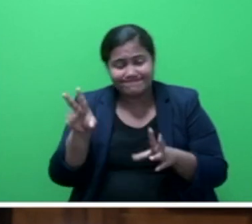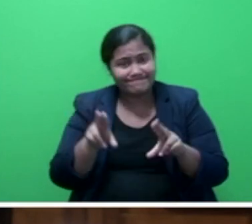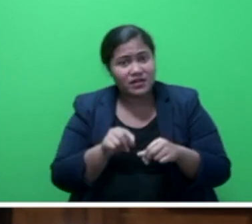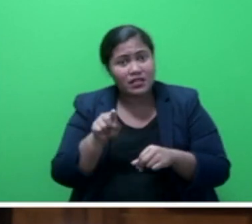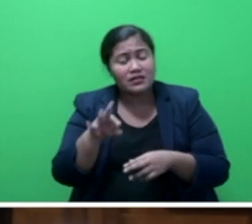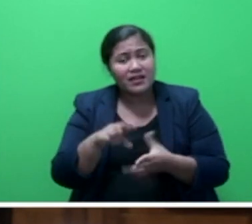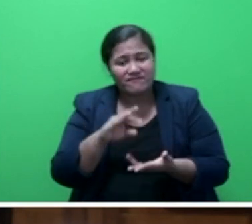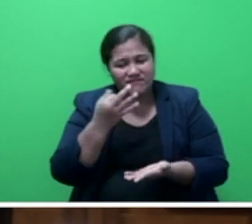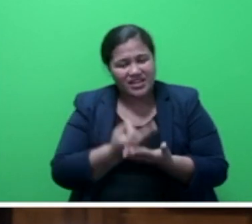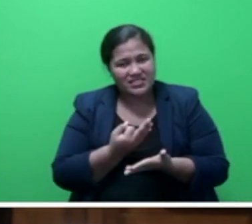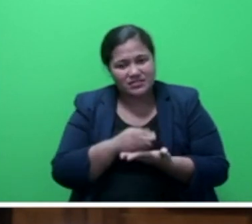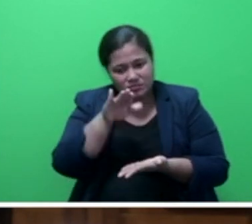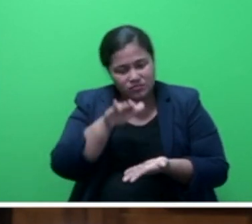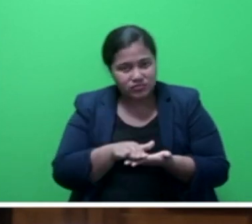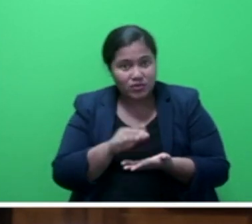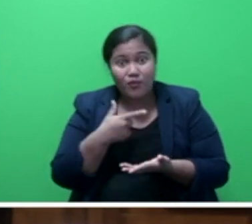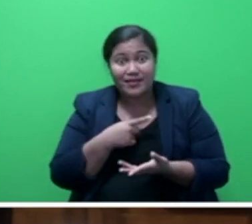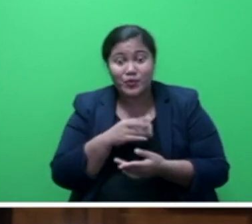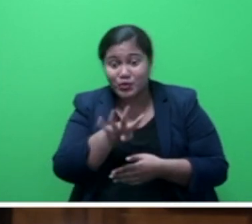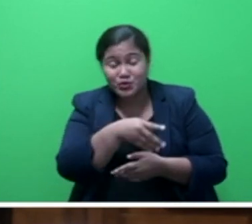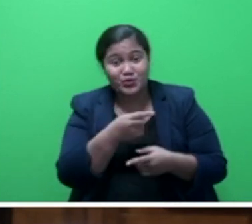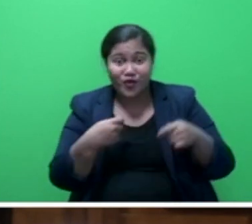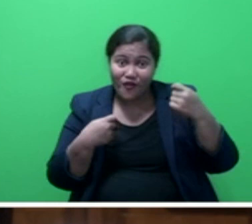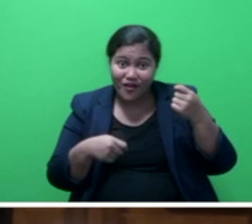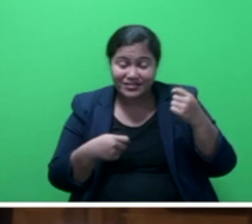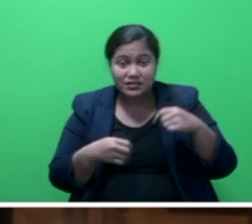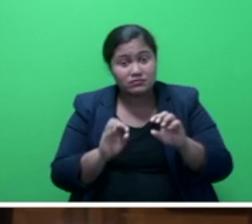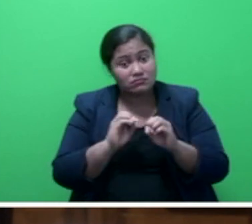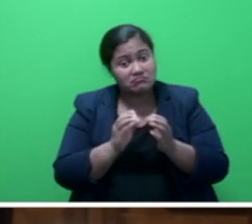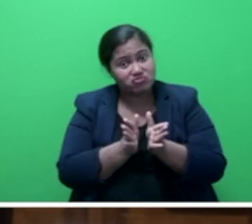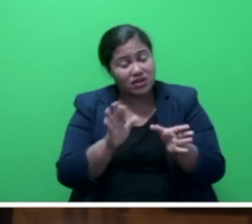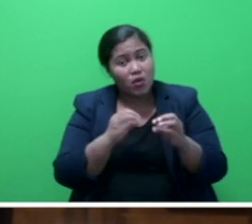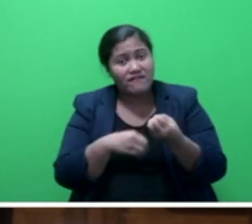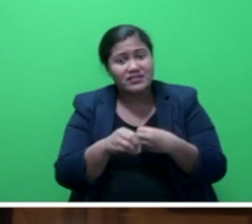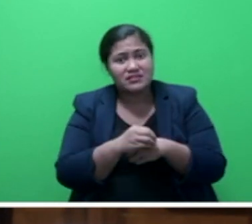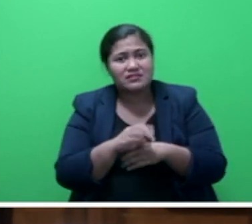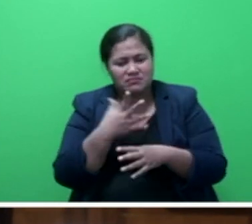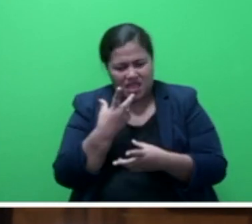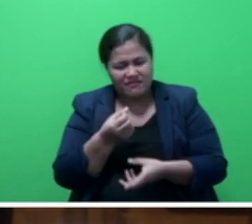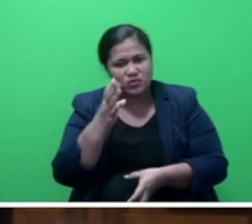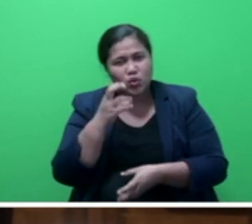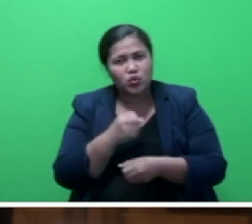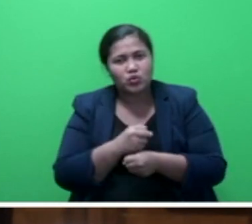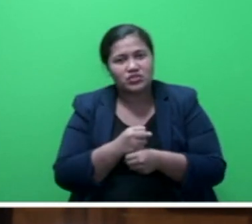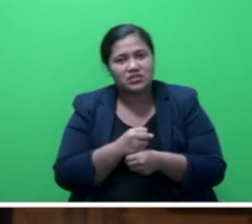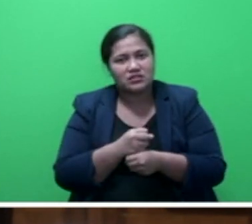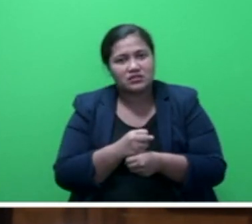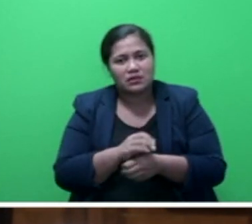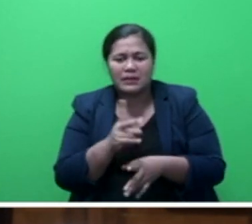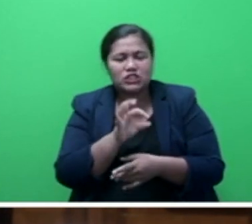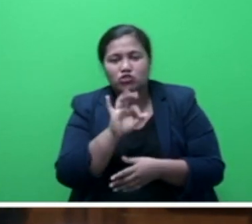and unfortunately, the Auditor General's office, again, hurried to a conclusion which was actually not correct.